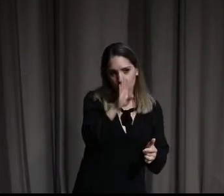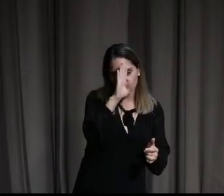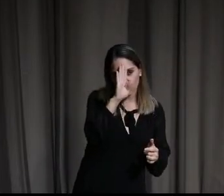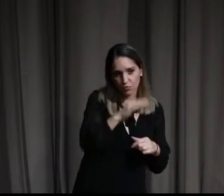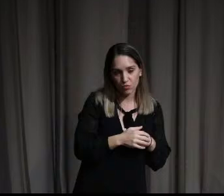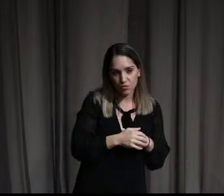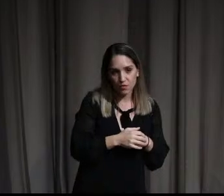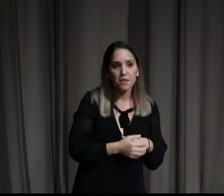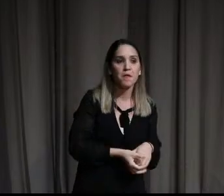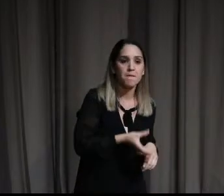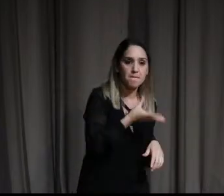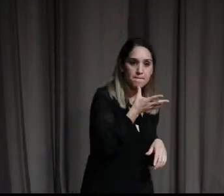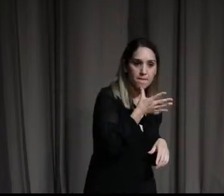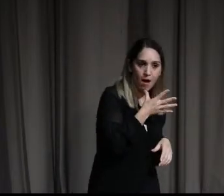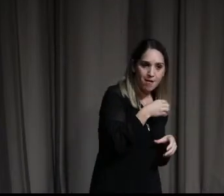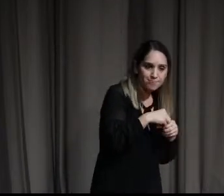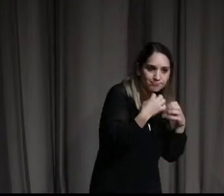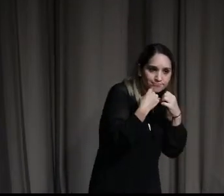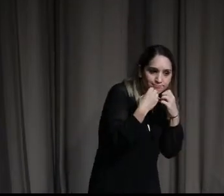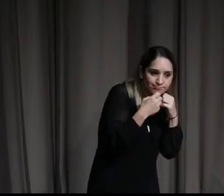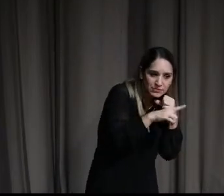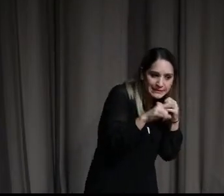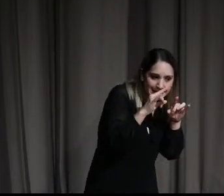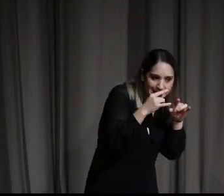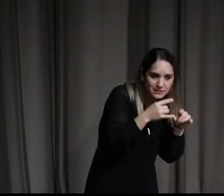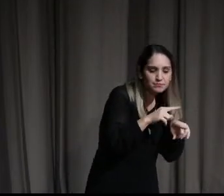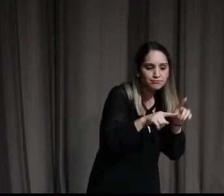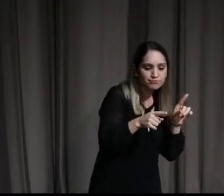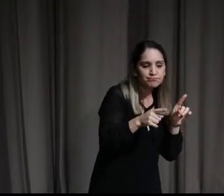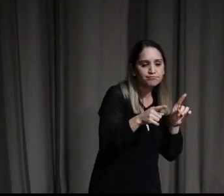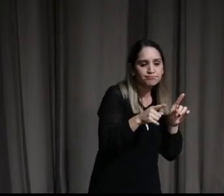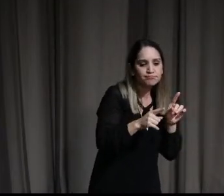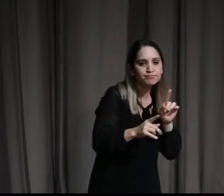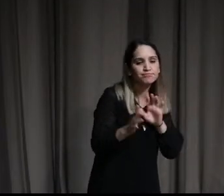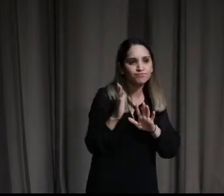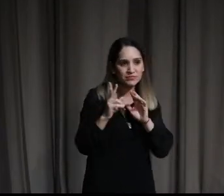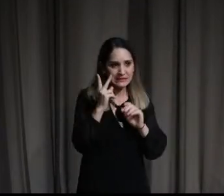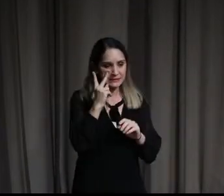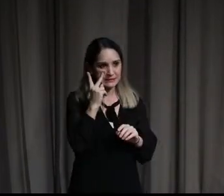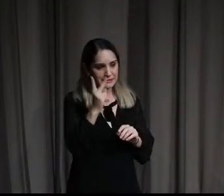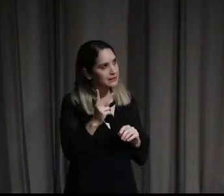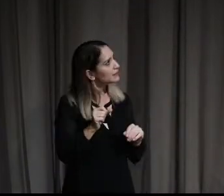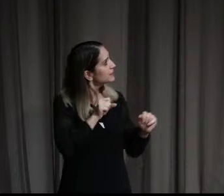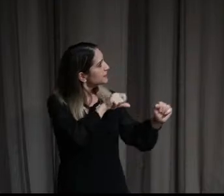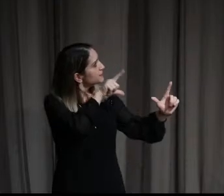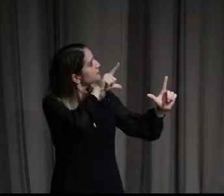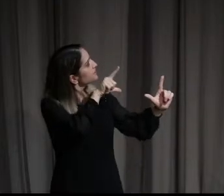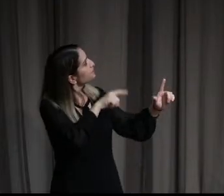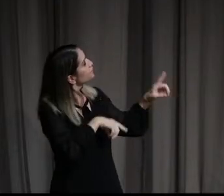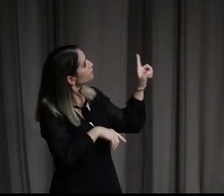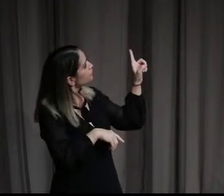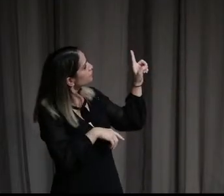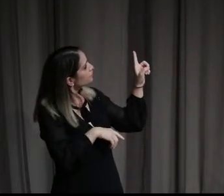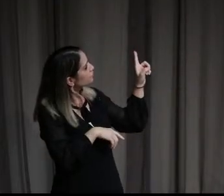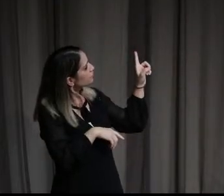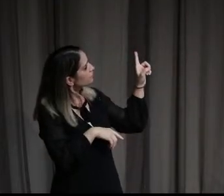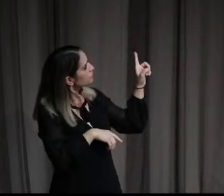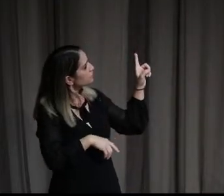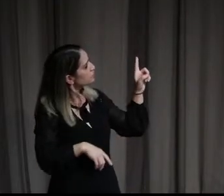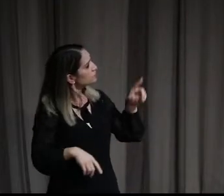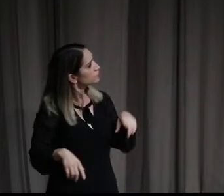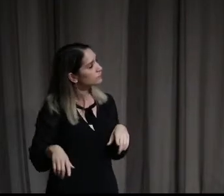nurturer, but I think it becomes quite obvious, and in fact, if you look at the slide that's on the screen right now,